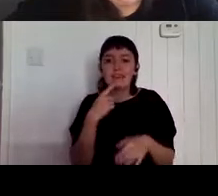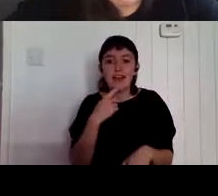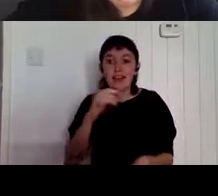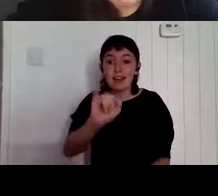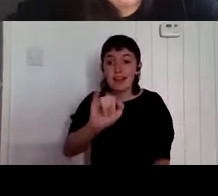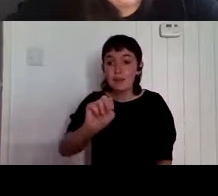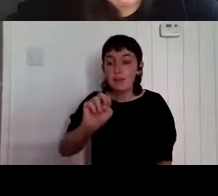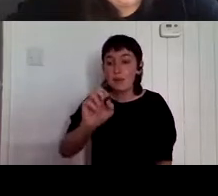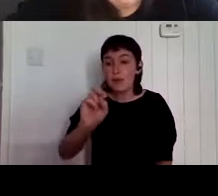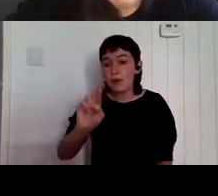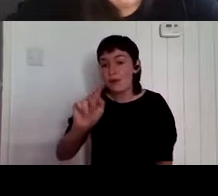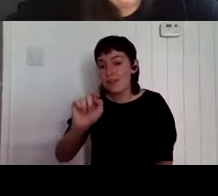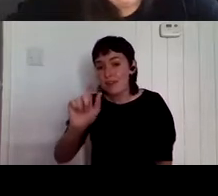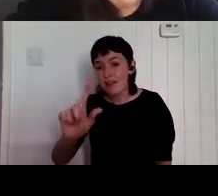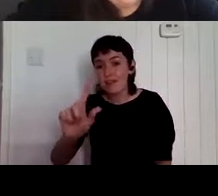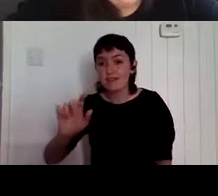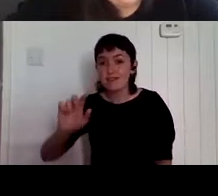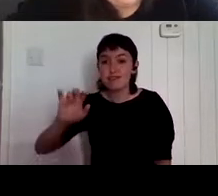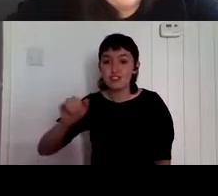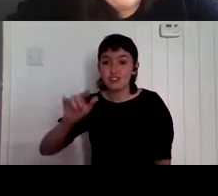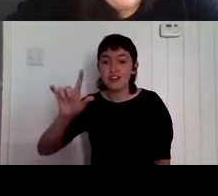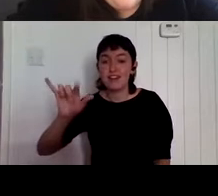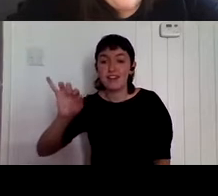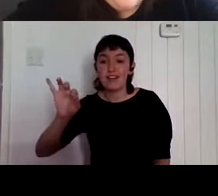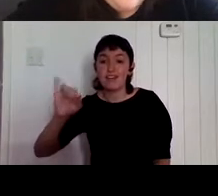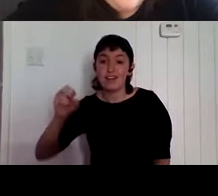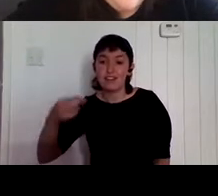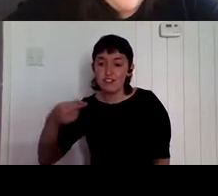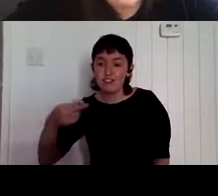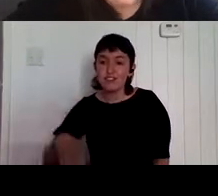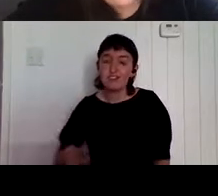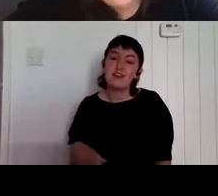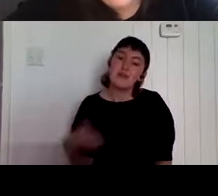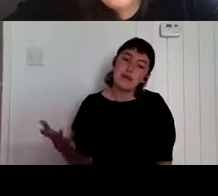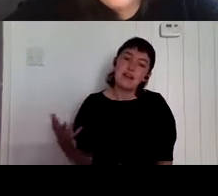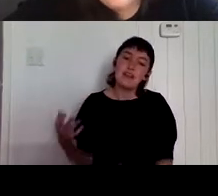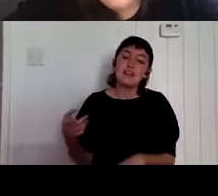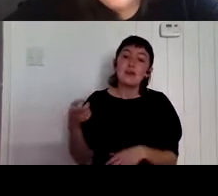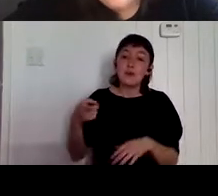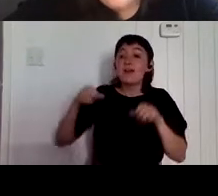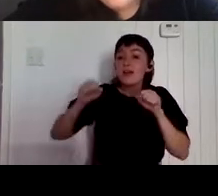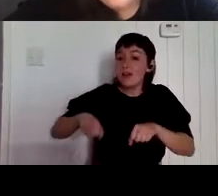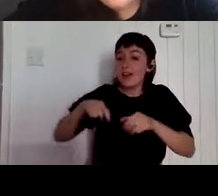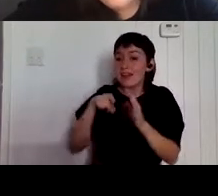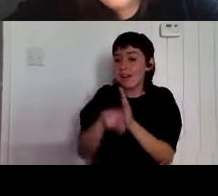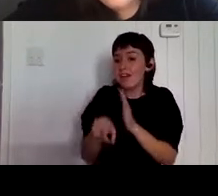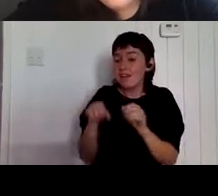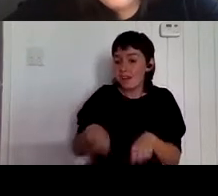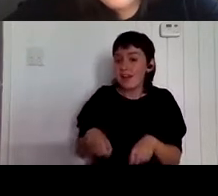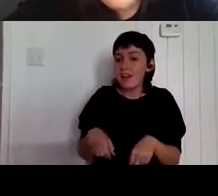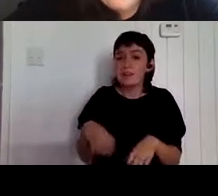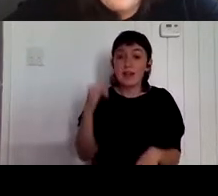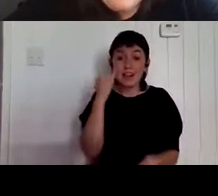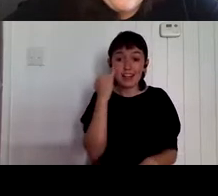immortal, um, until we possibly kill it because the system breaks or, but if it, we were just, if it was left to just happily